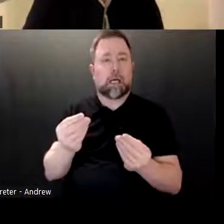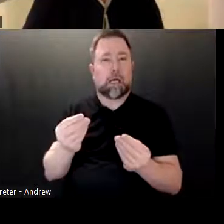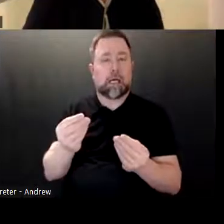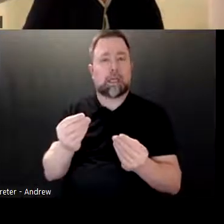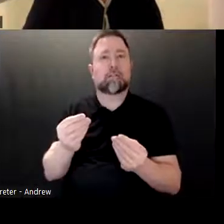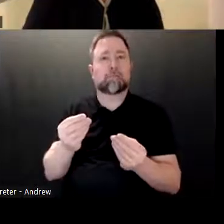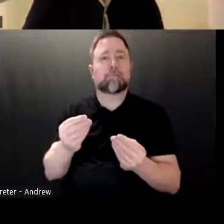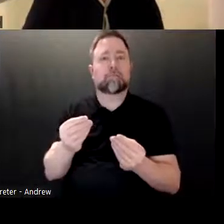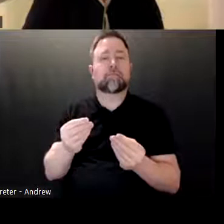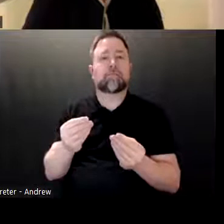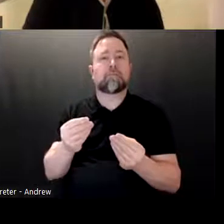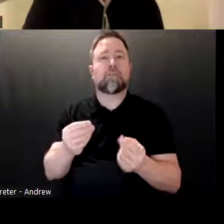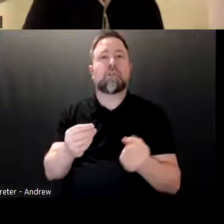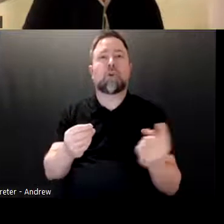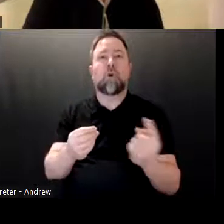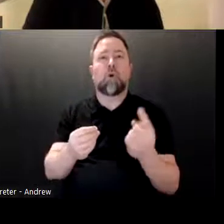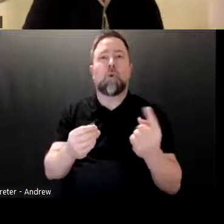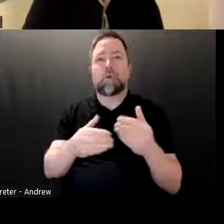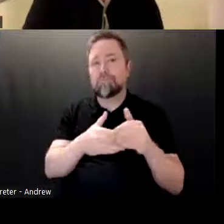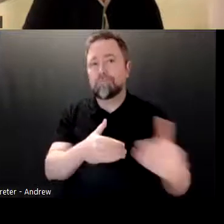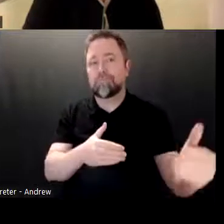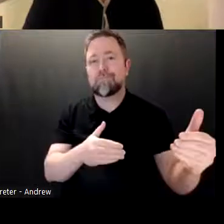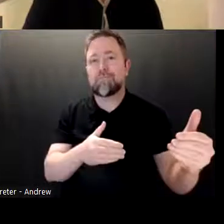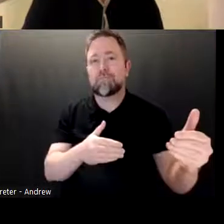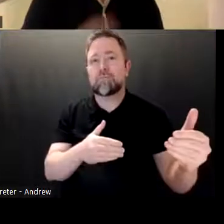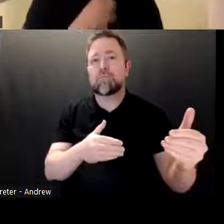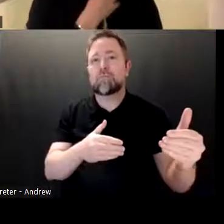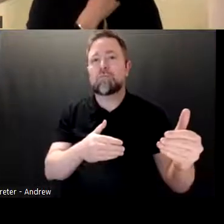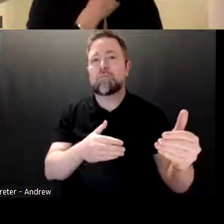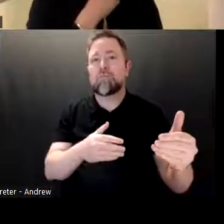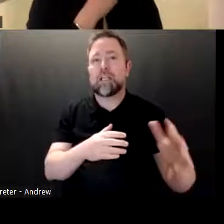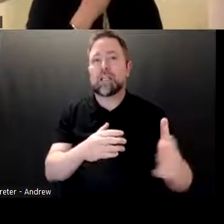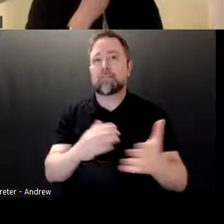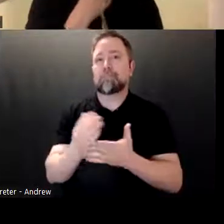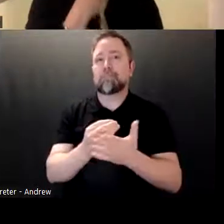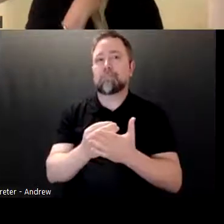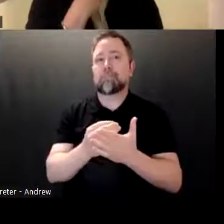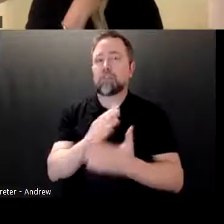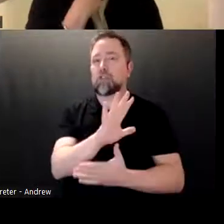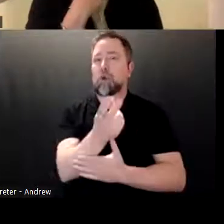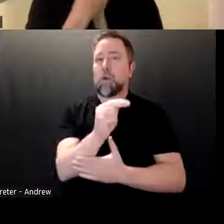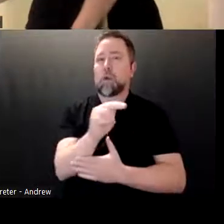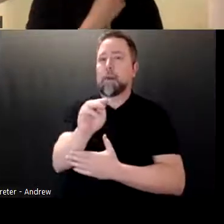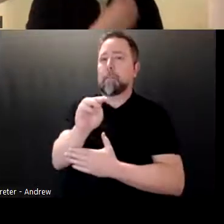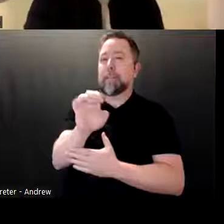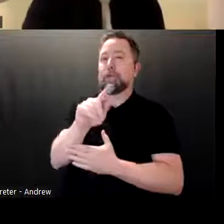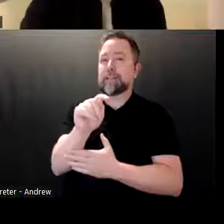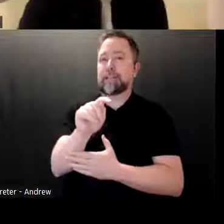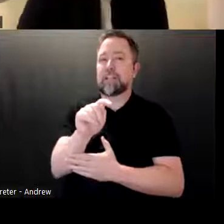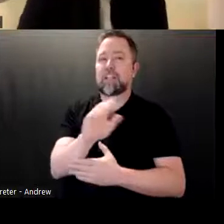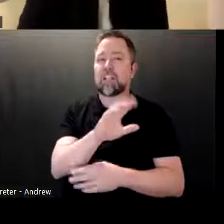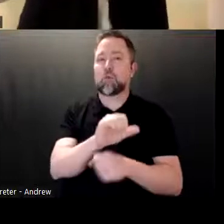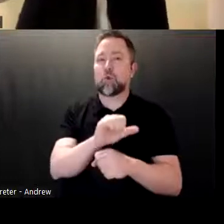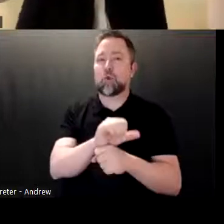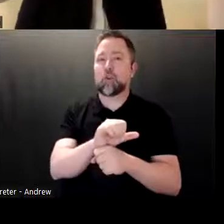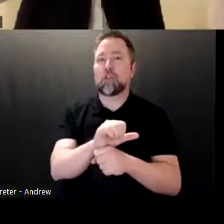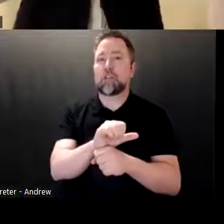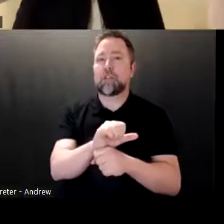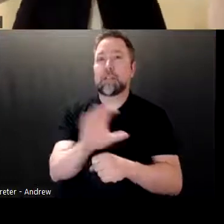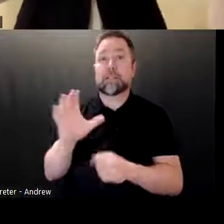of developing his own form of painting, but also it was really a break from that kind of influence of